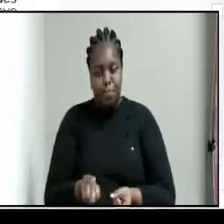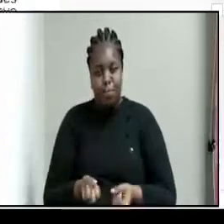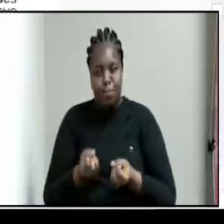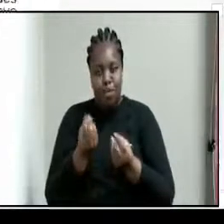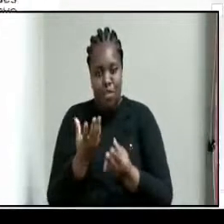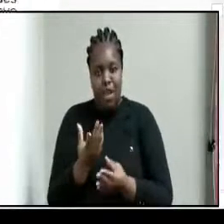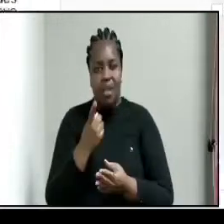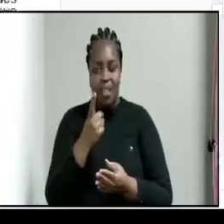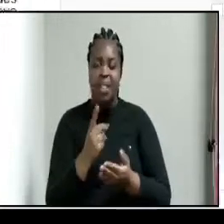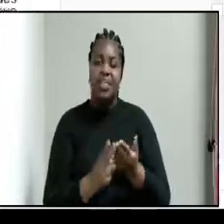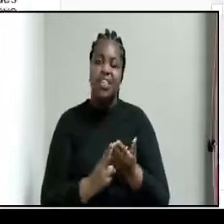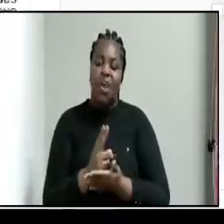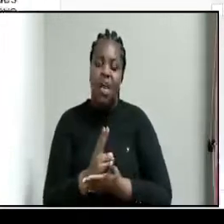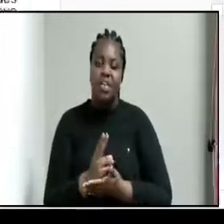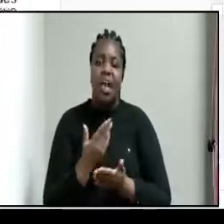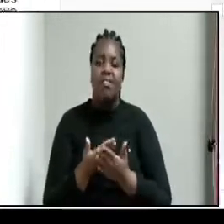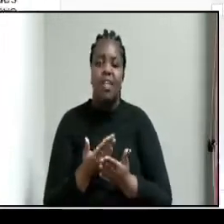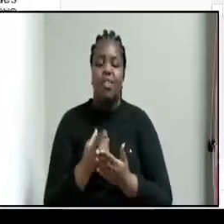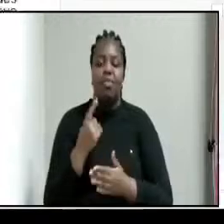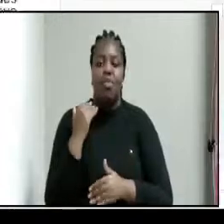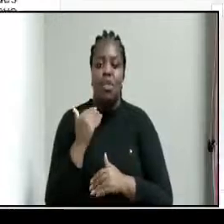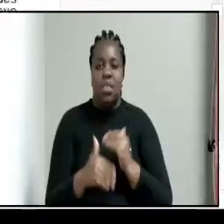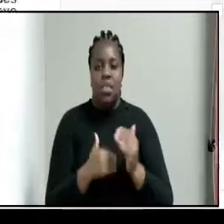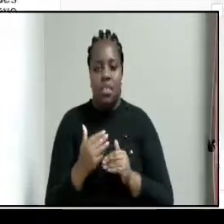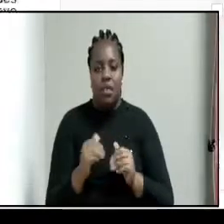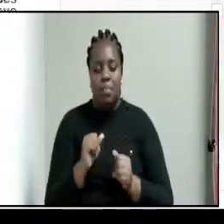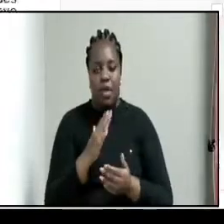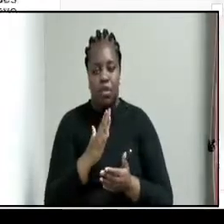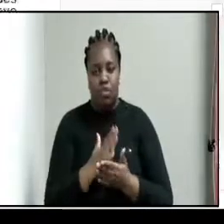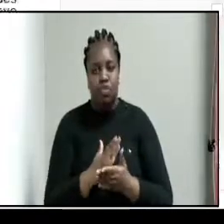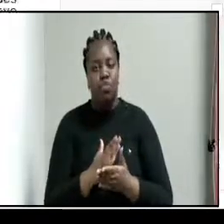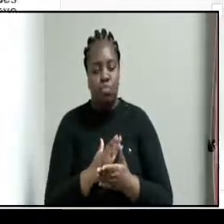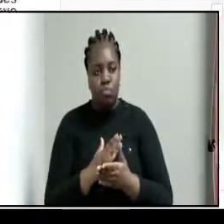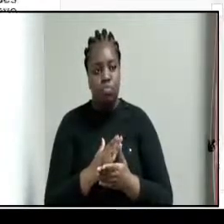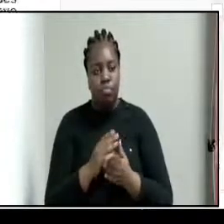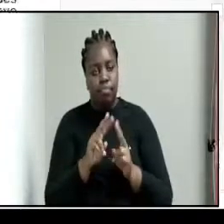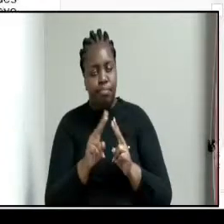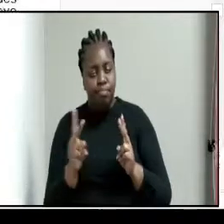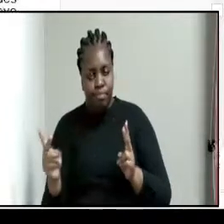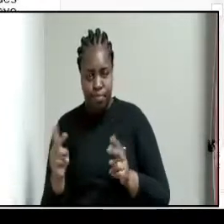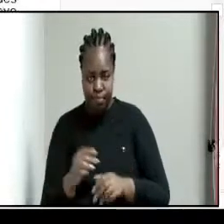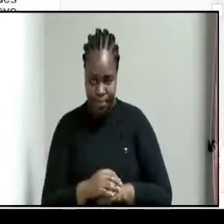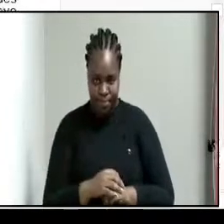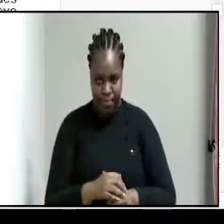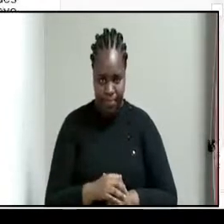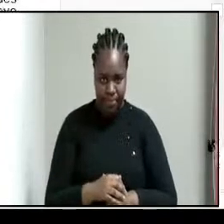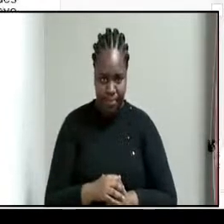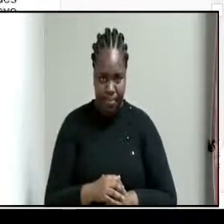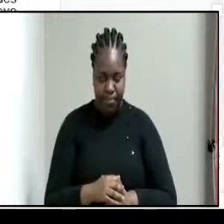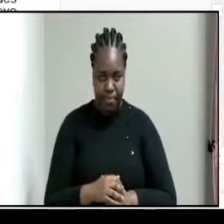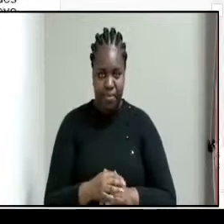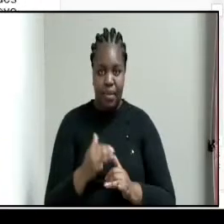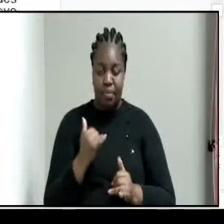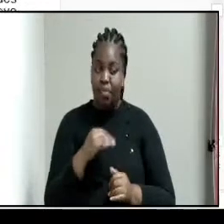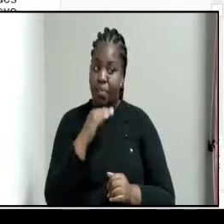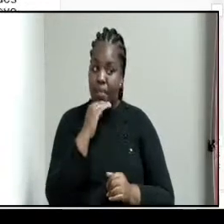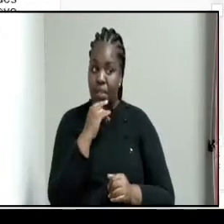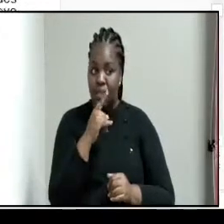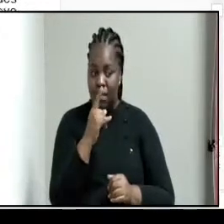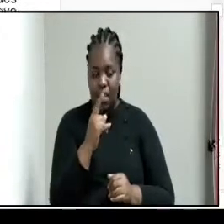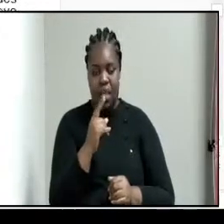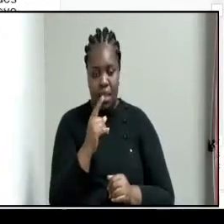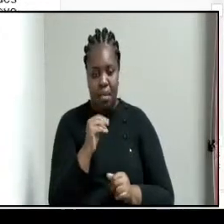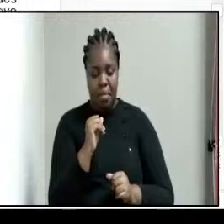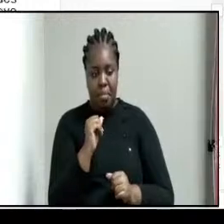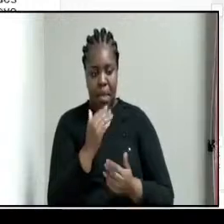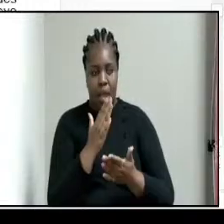make this right available progressively by taking reasonable steps, etc. Not to say that the state must negate its obligations,